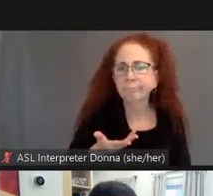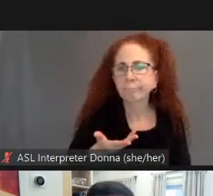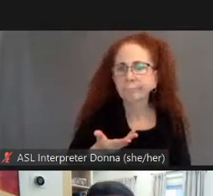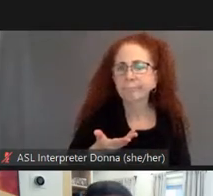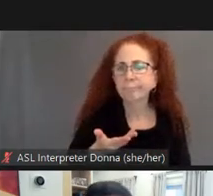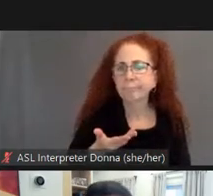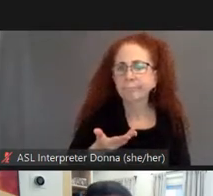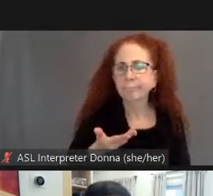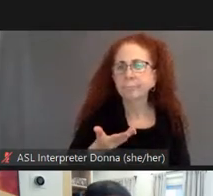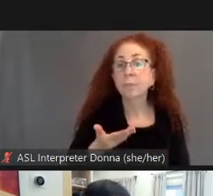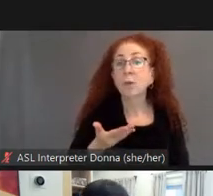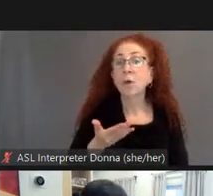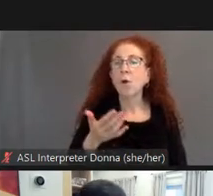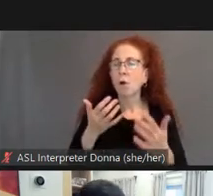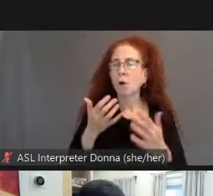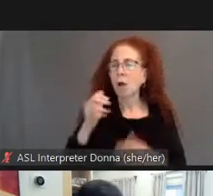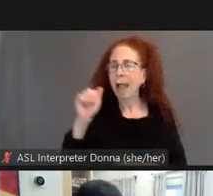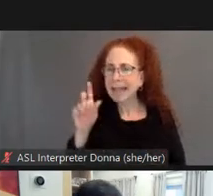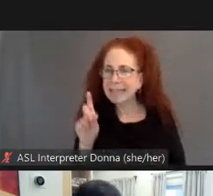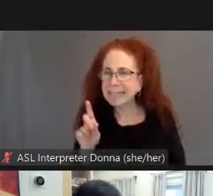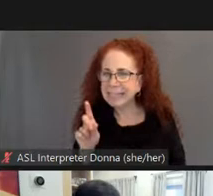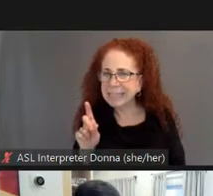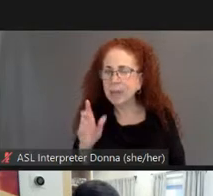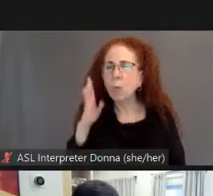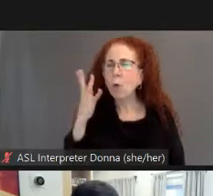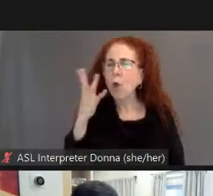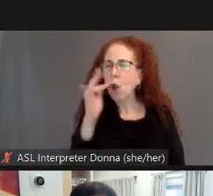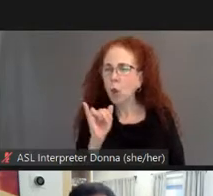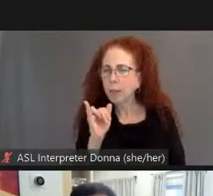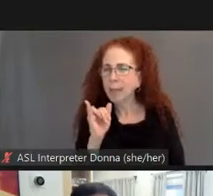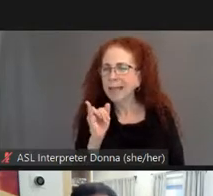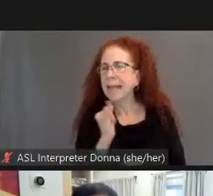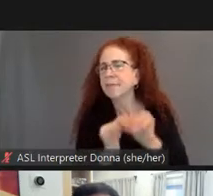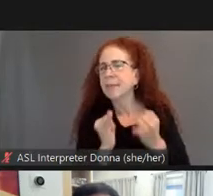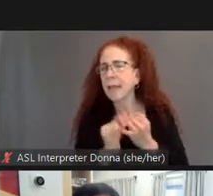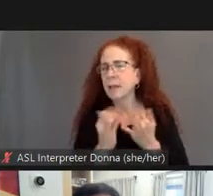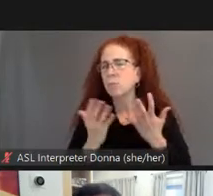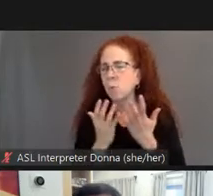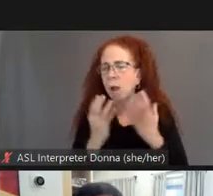what will the audio description ultimately look like. And